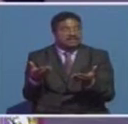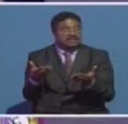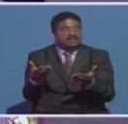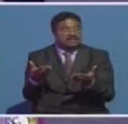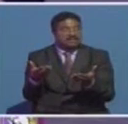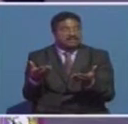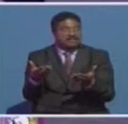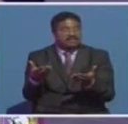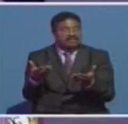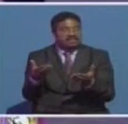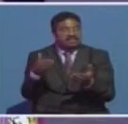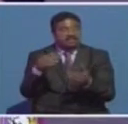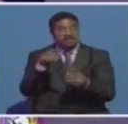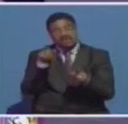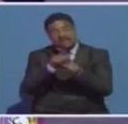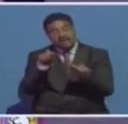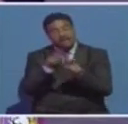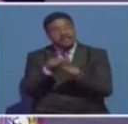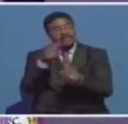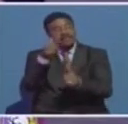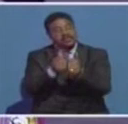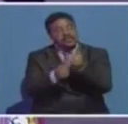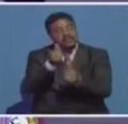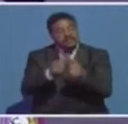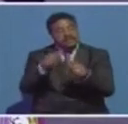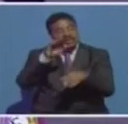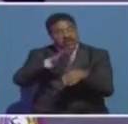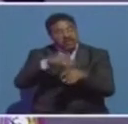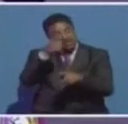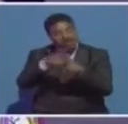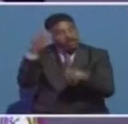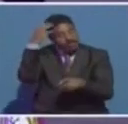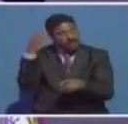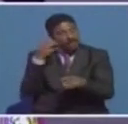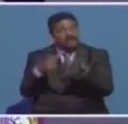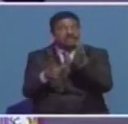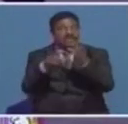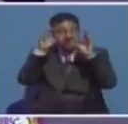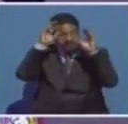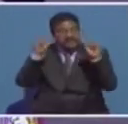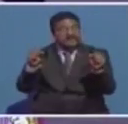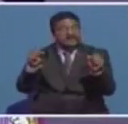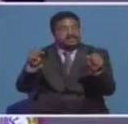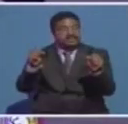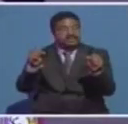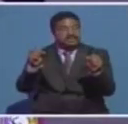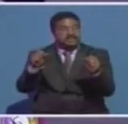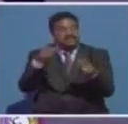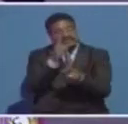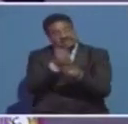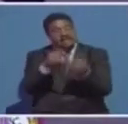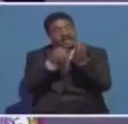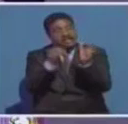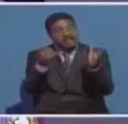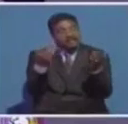honors and awards, which is coordinated from the Office of the Vice President in terms of identifying